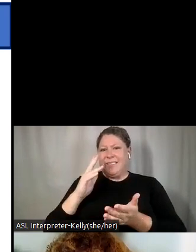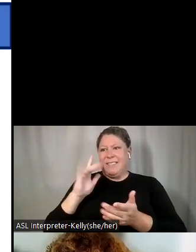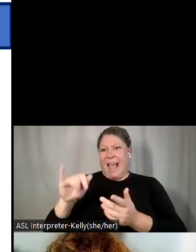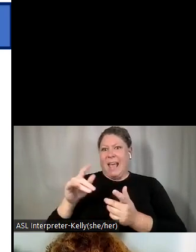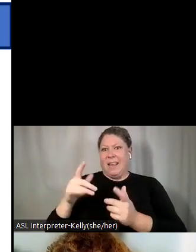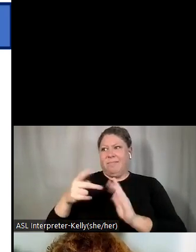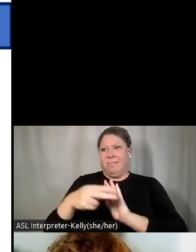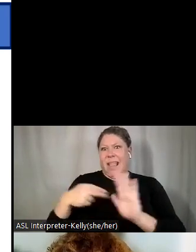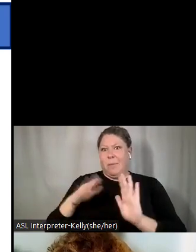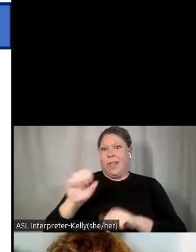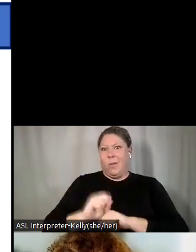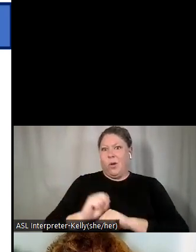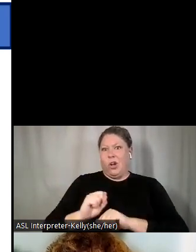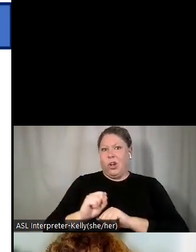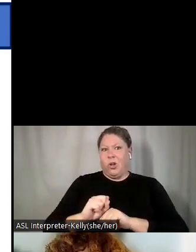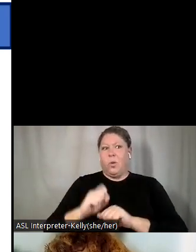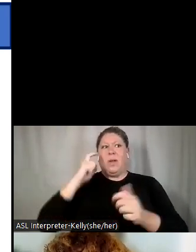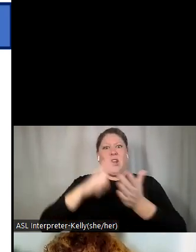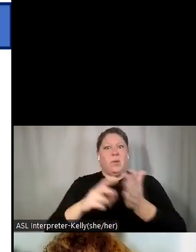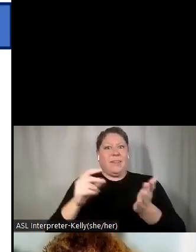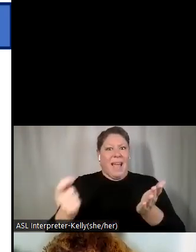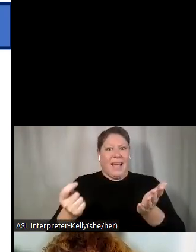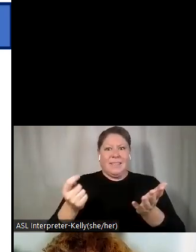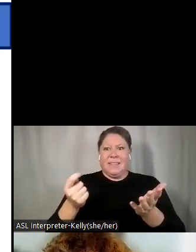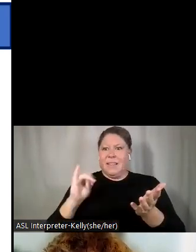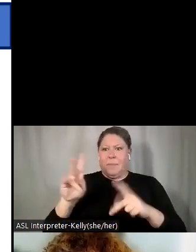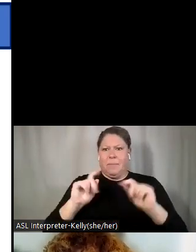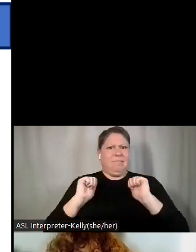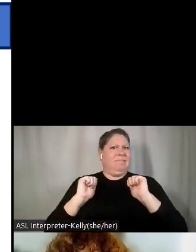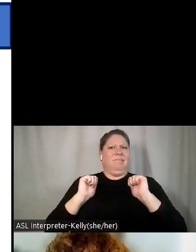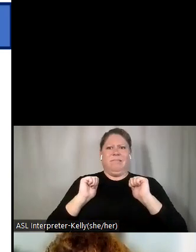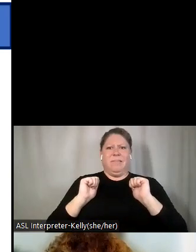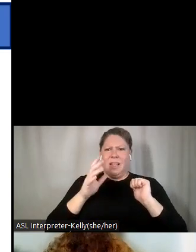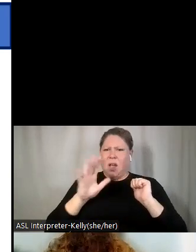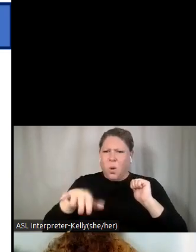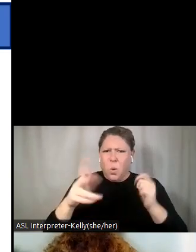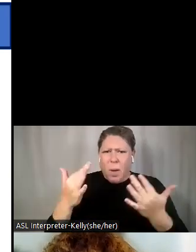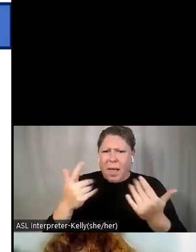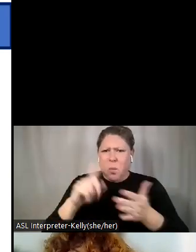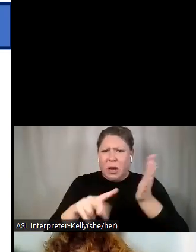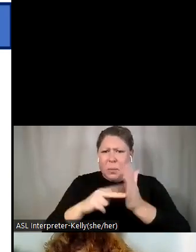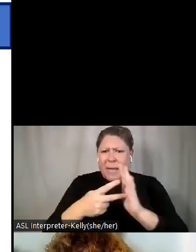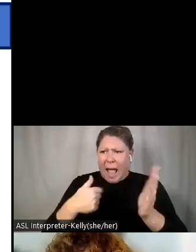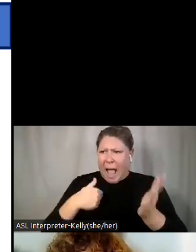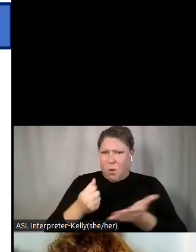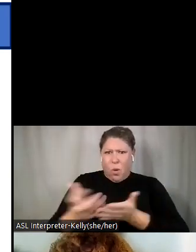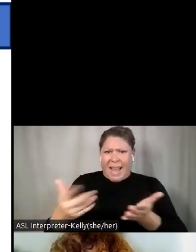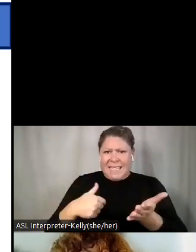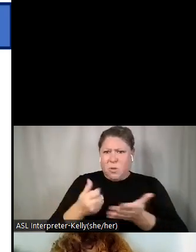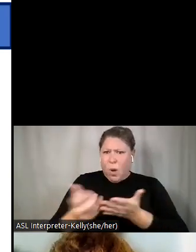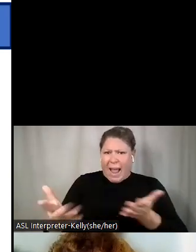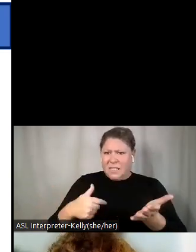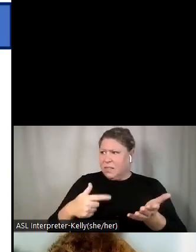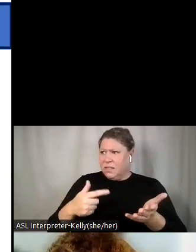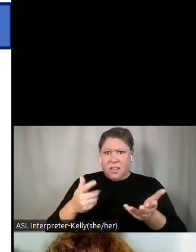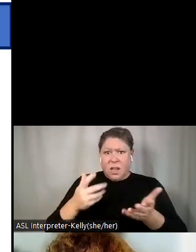quickly that became that people had a little bit of an allergic reaction to that. They're like, wait a minute, what are you saying about waste? And that I'm wasting